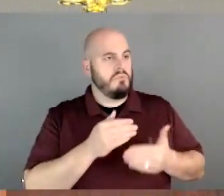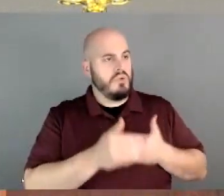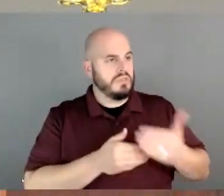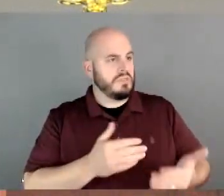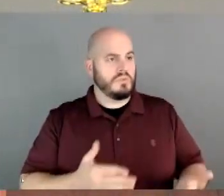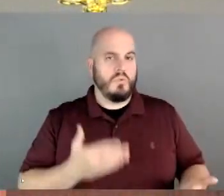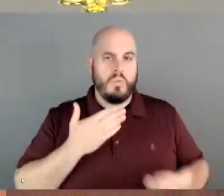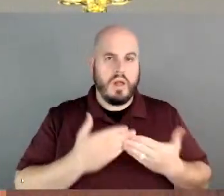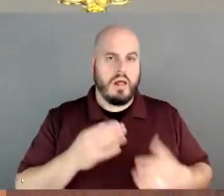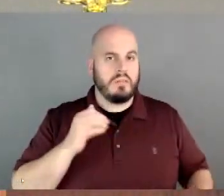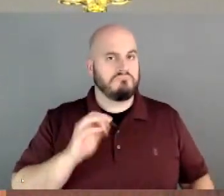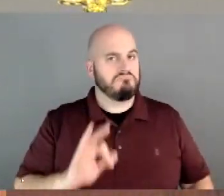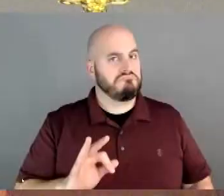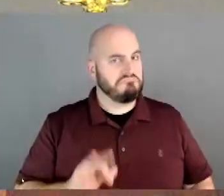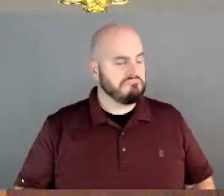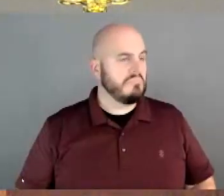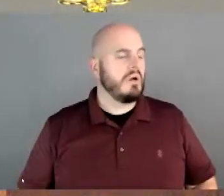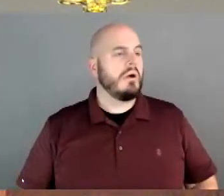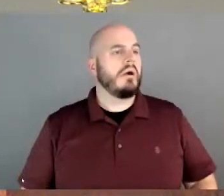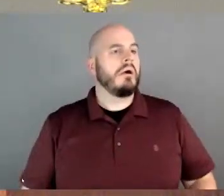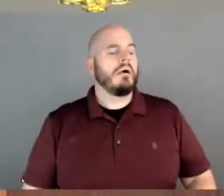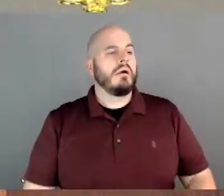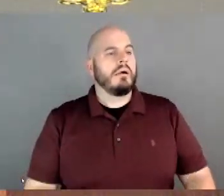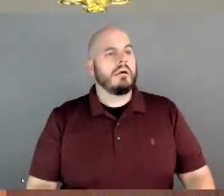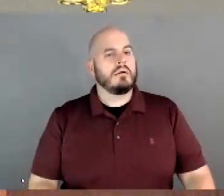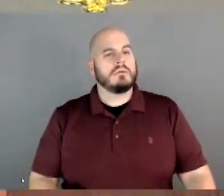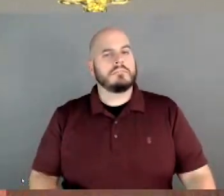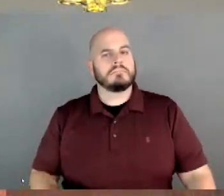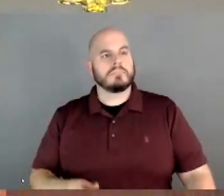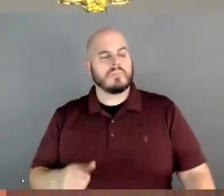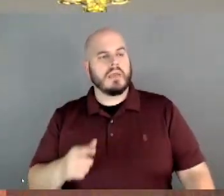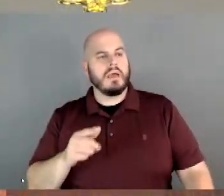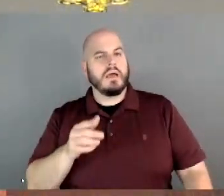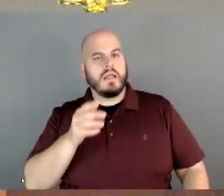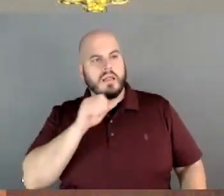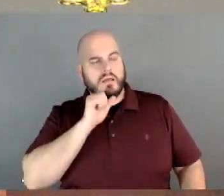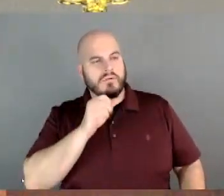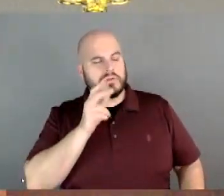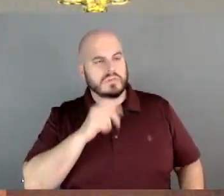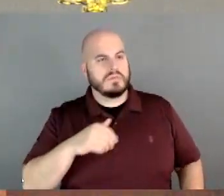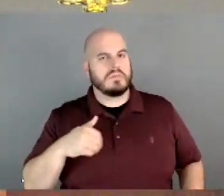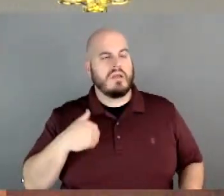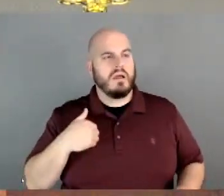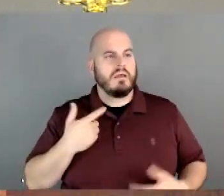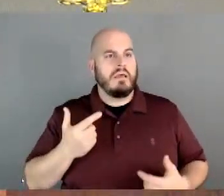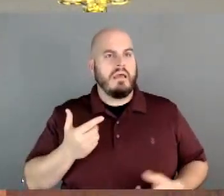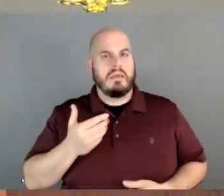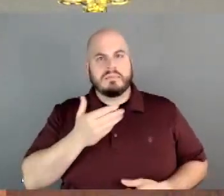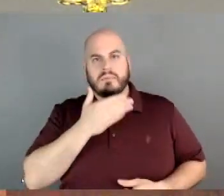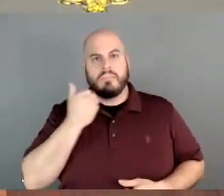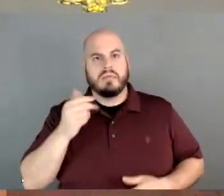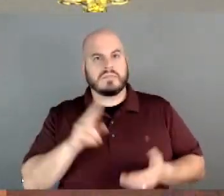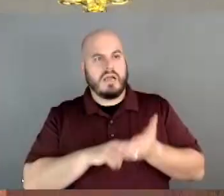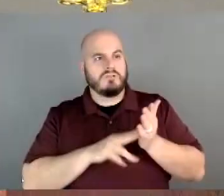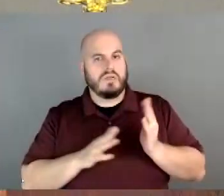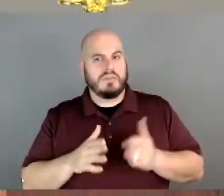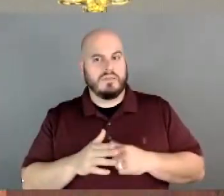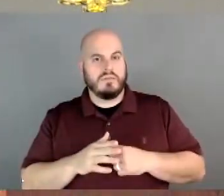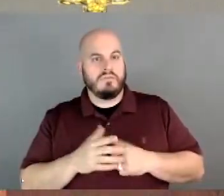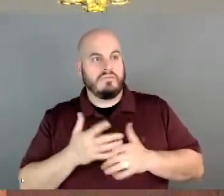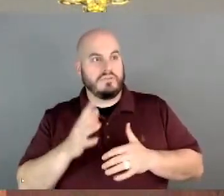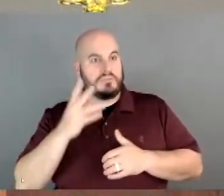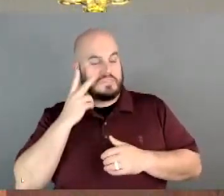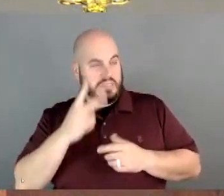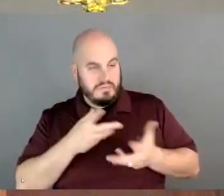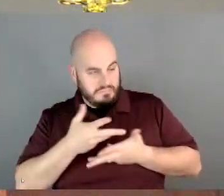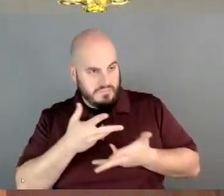I love hearing you, because you're still relatively young, right? I love hearing you say it's the best contractor I've ever seen. I just love hearing